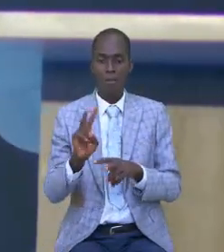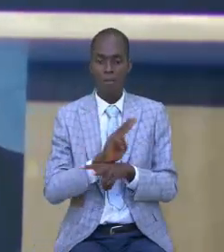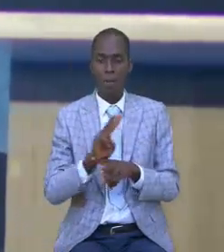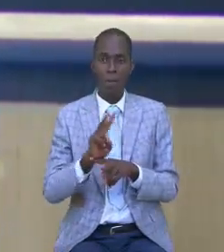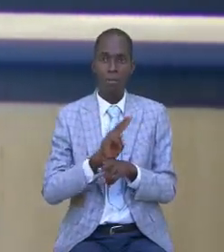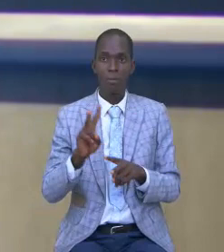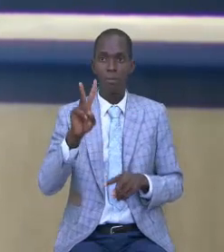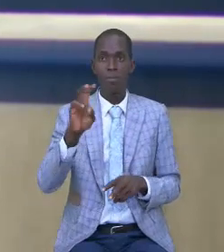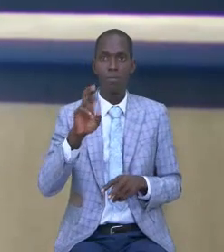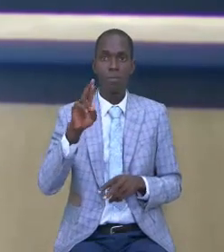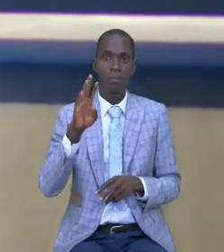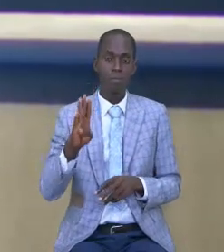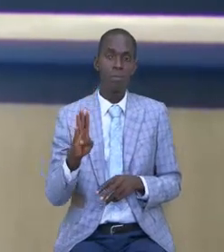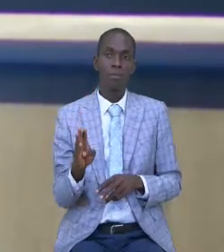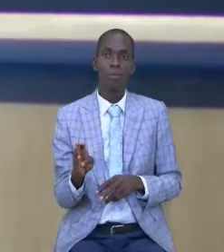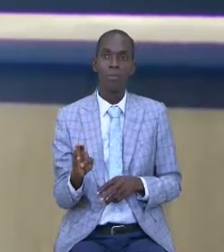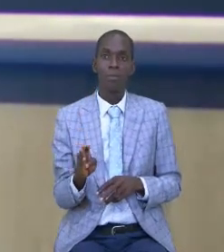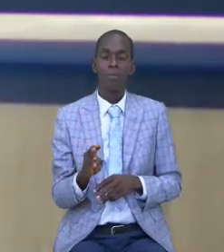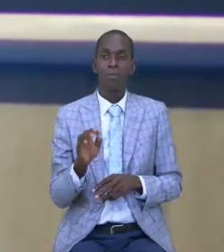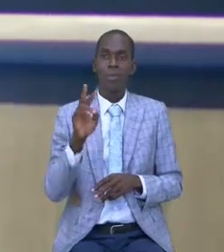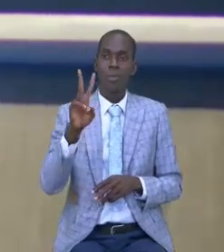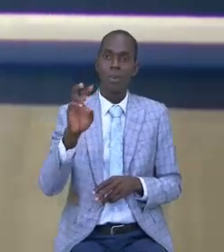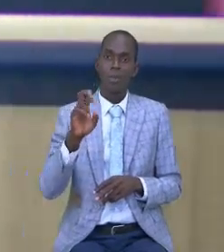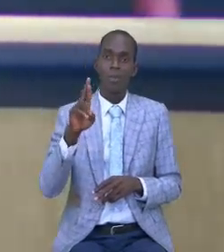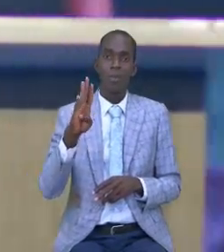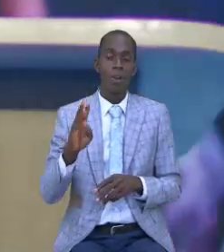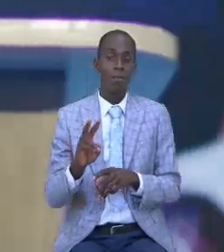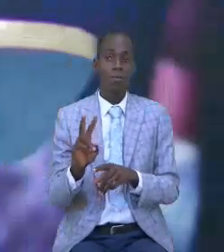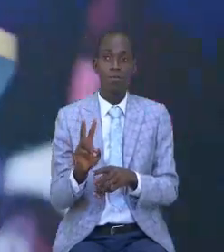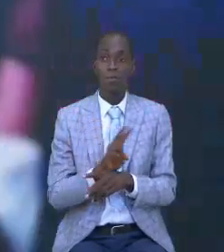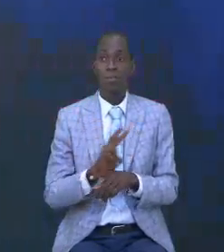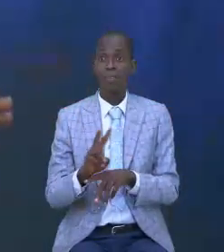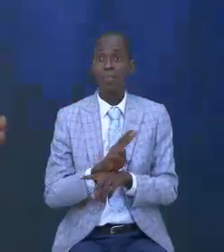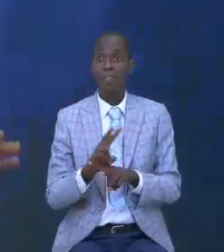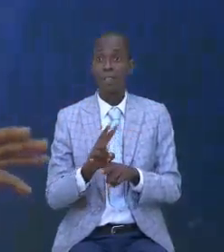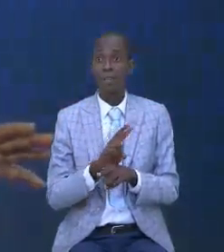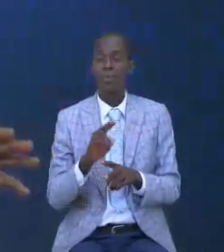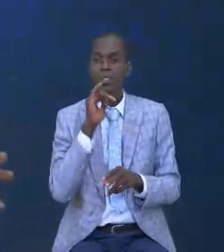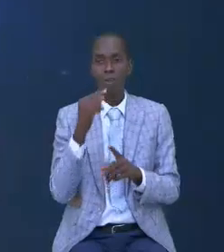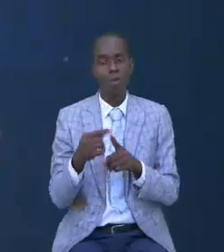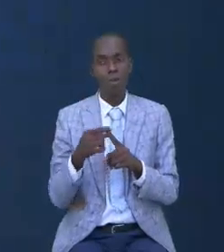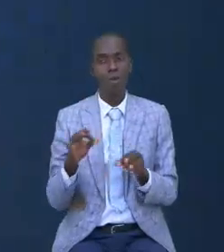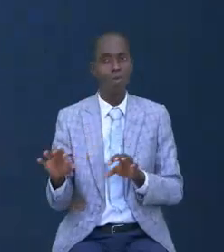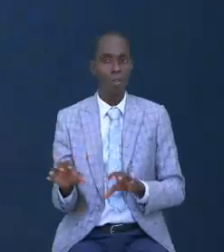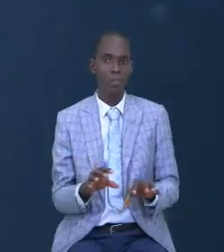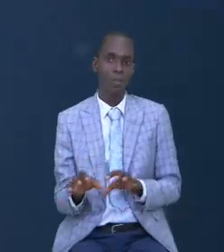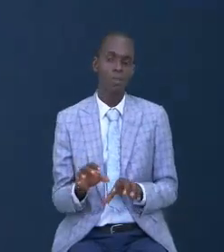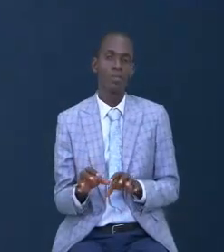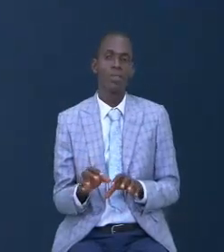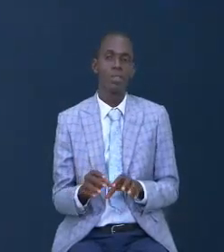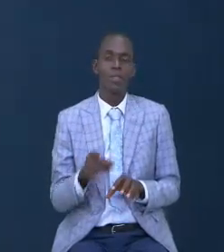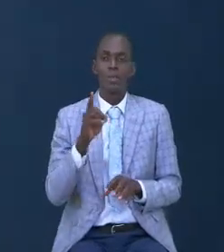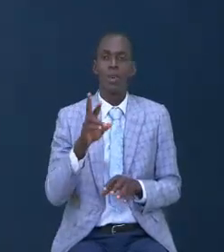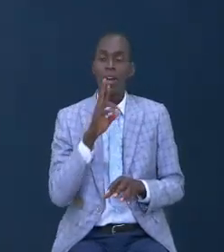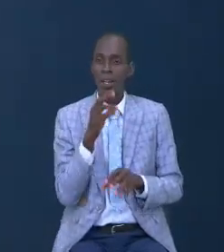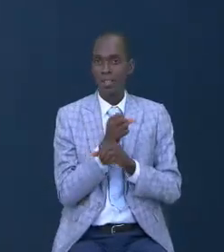verb is a word of action. You know, when it says you are saved,